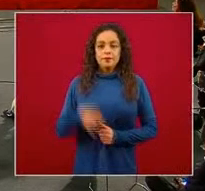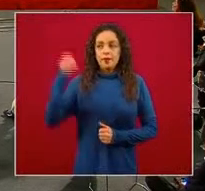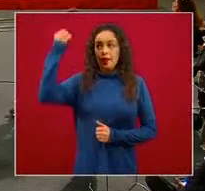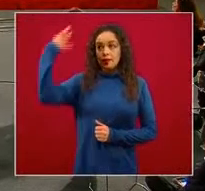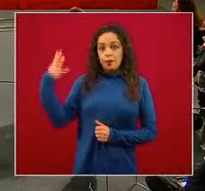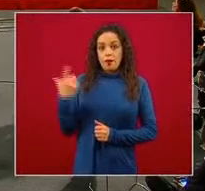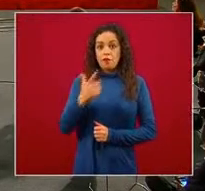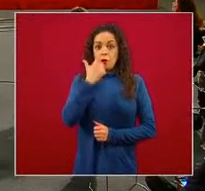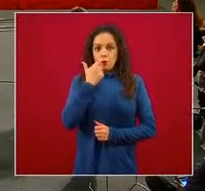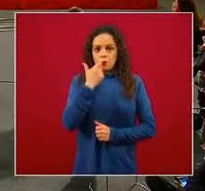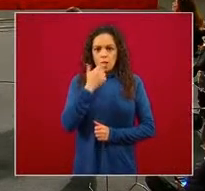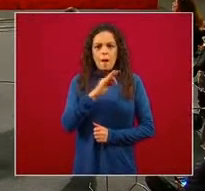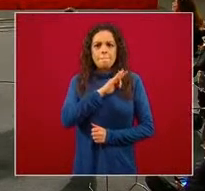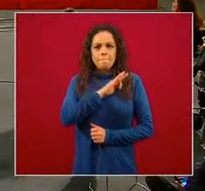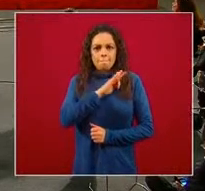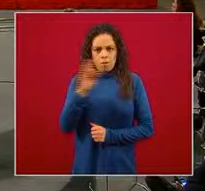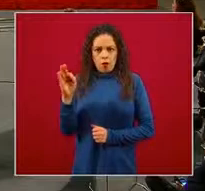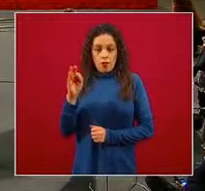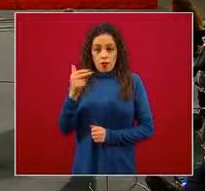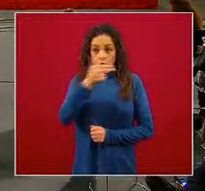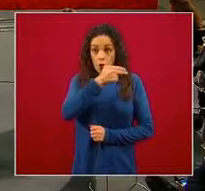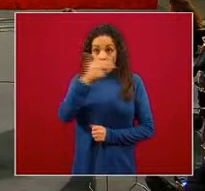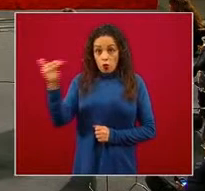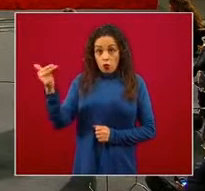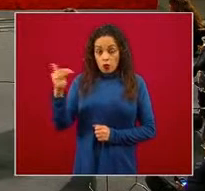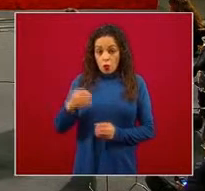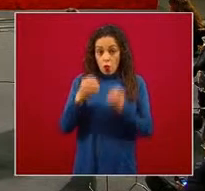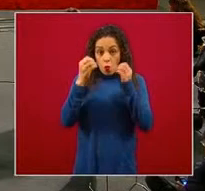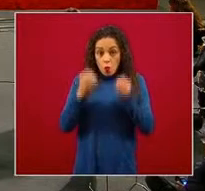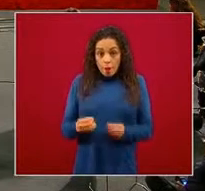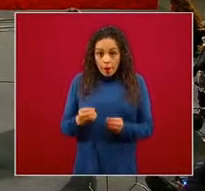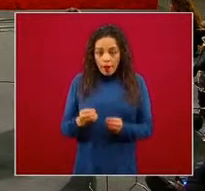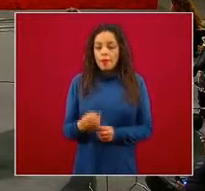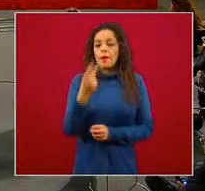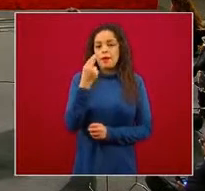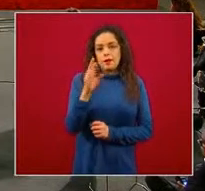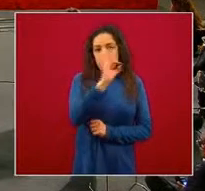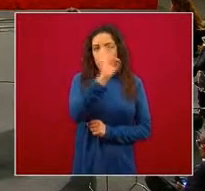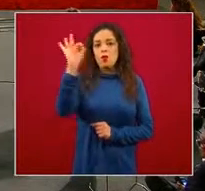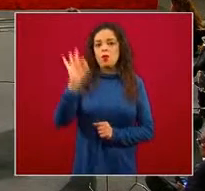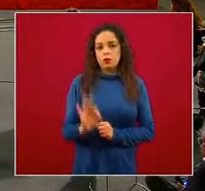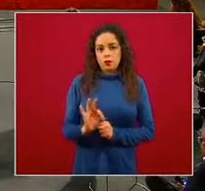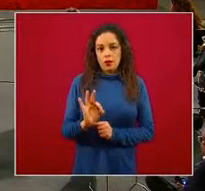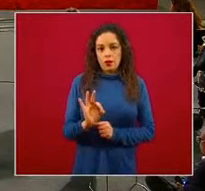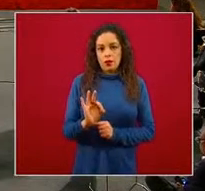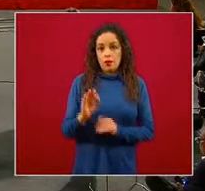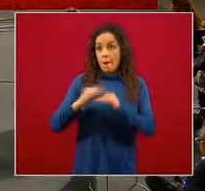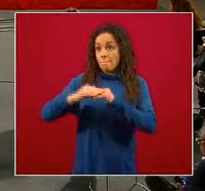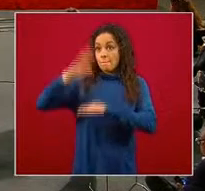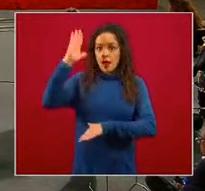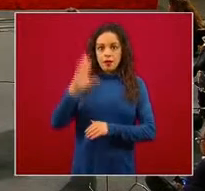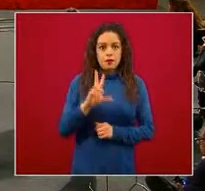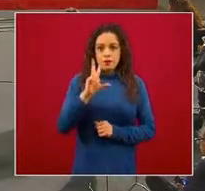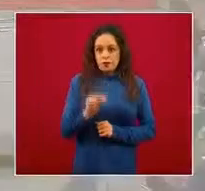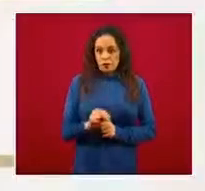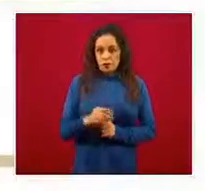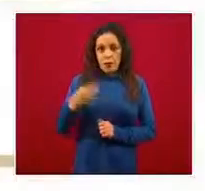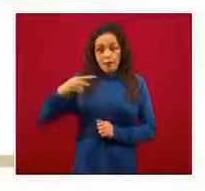And the red stoplight, 25 hotel capacity is